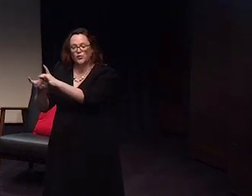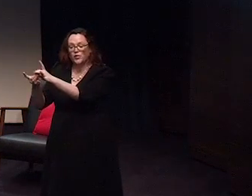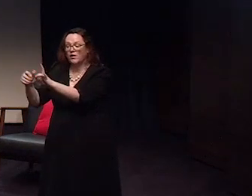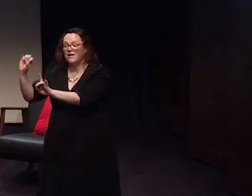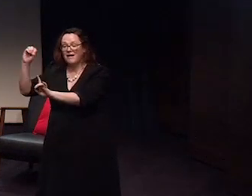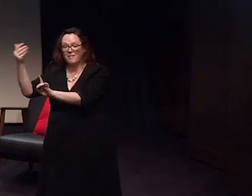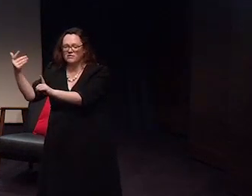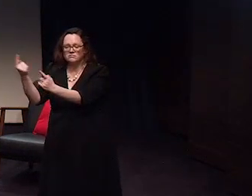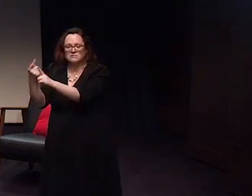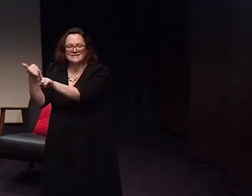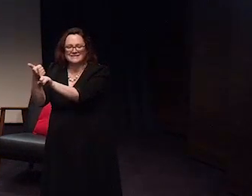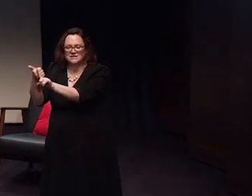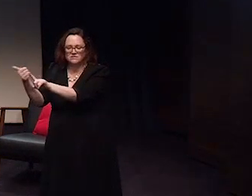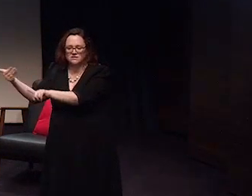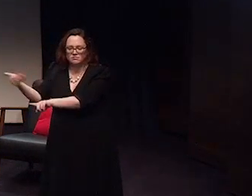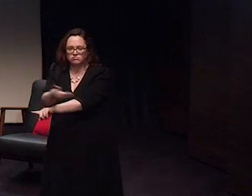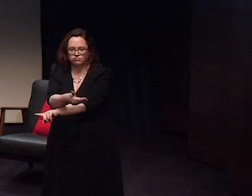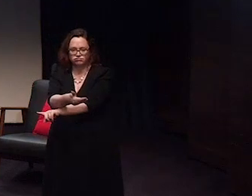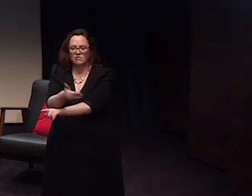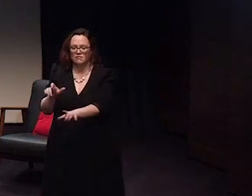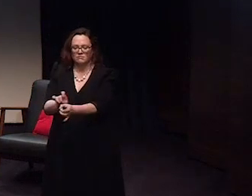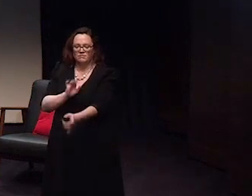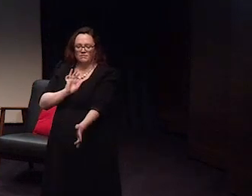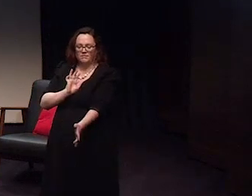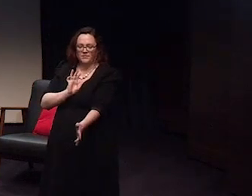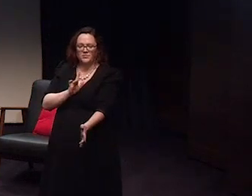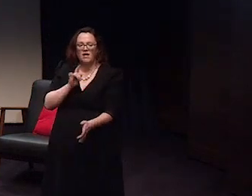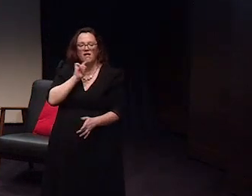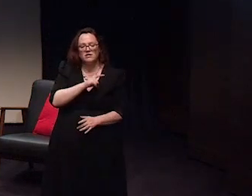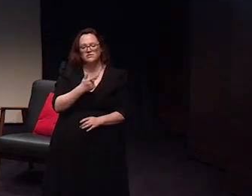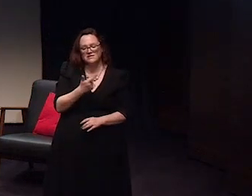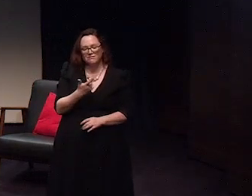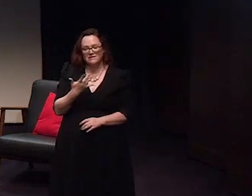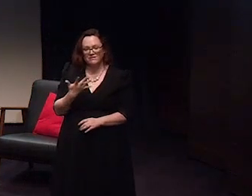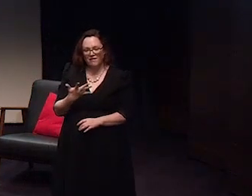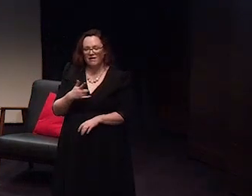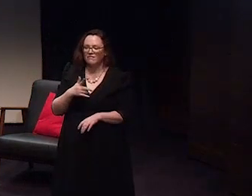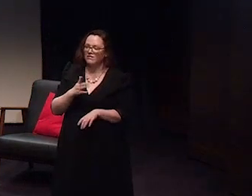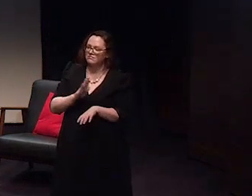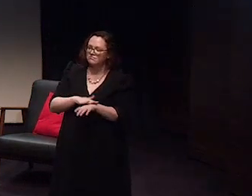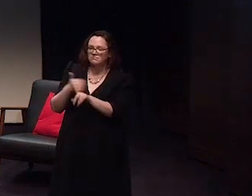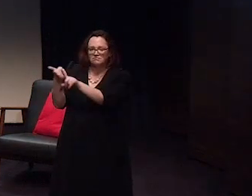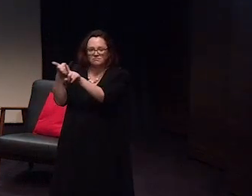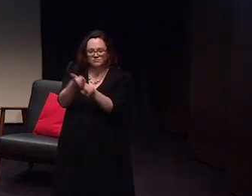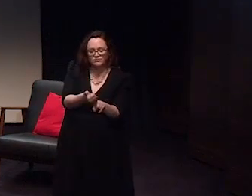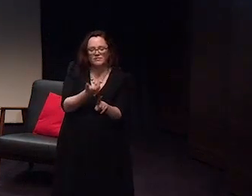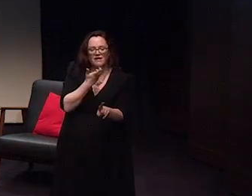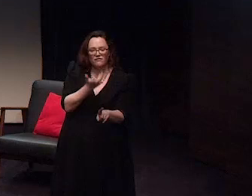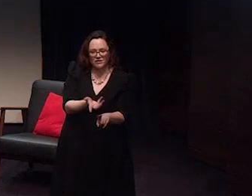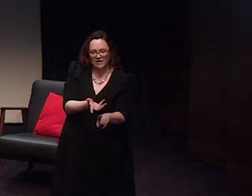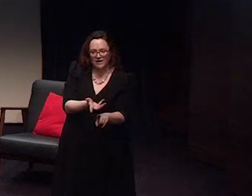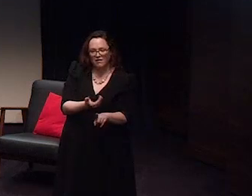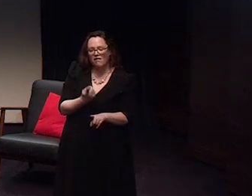out approximately 175 patient assessments per day. There are 120